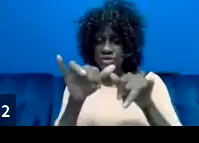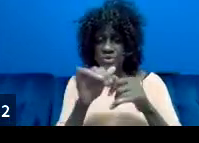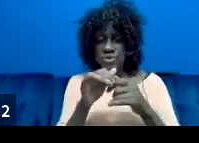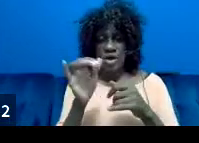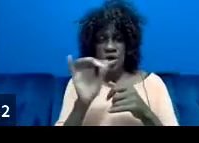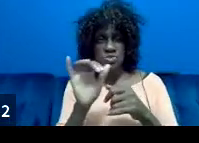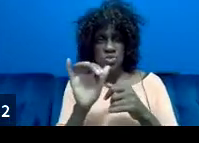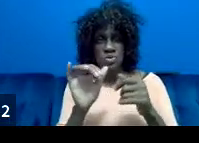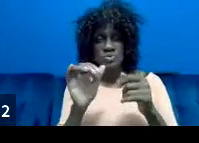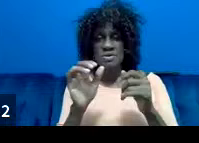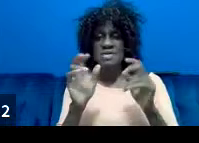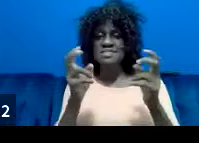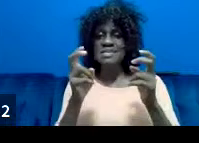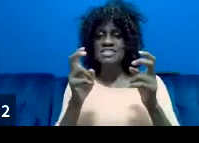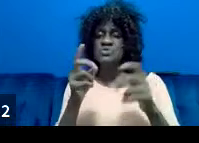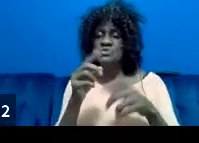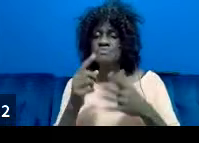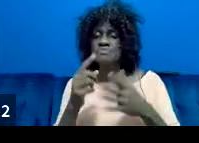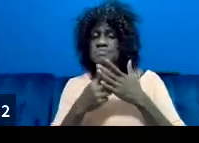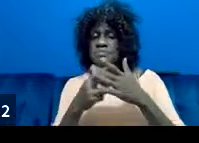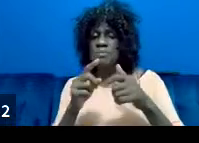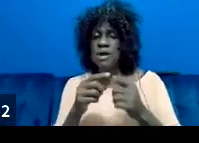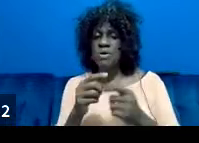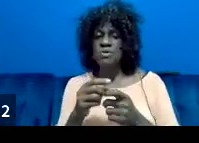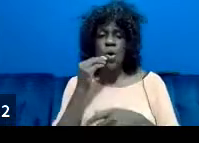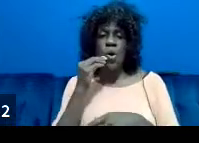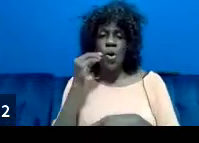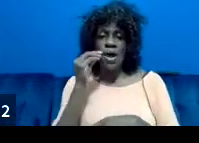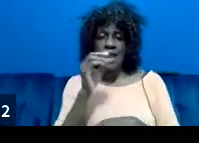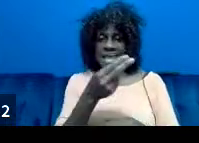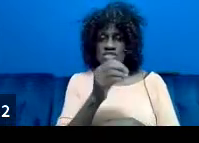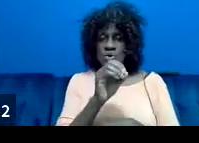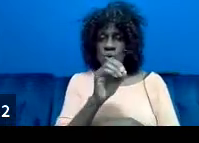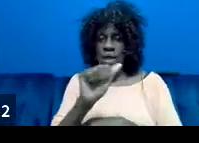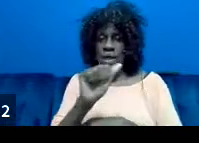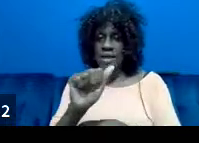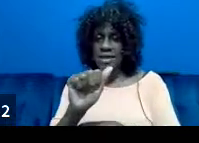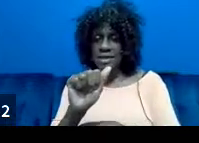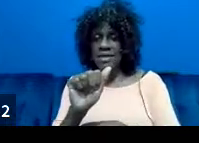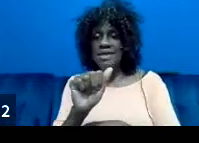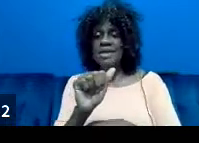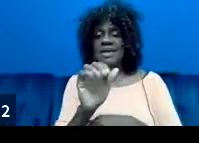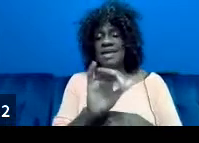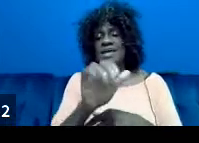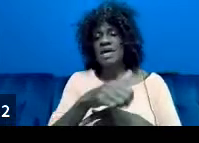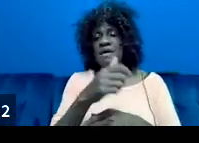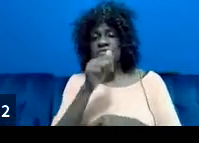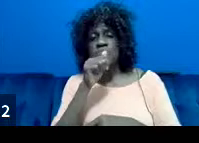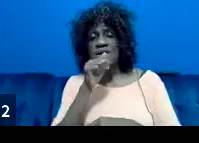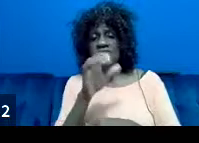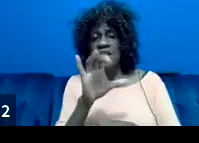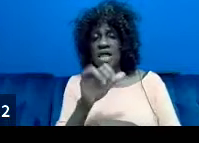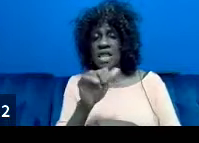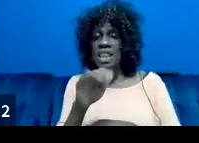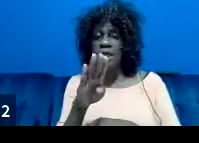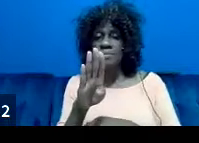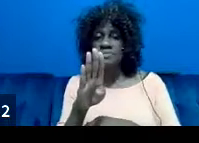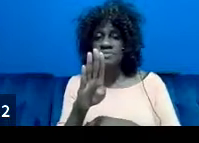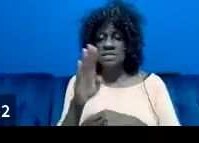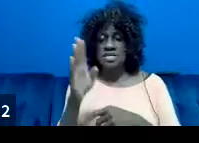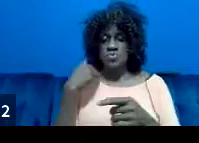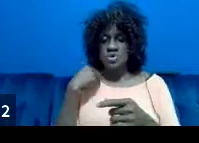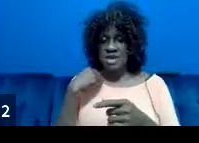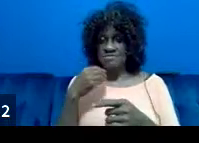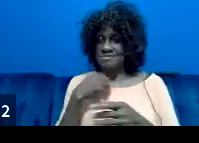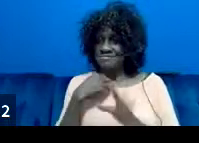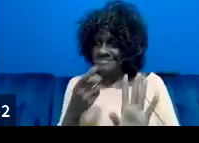issues that were being brought up about homeowners associations and other private clubs where there's